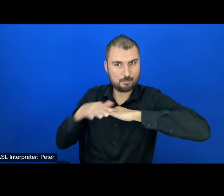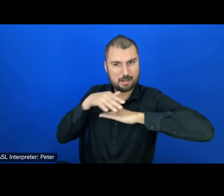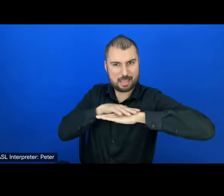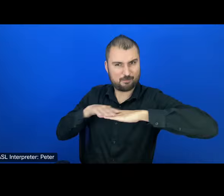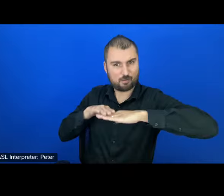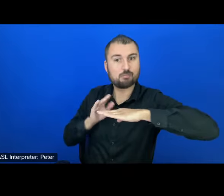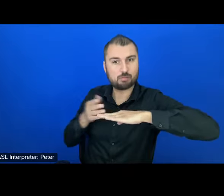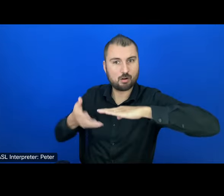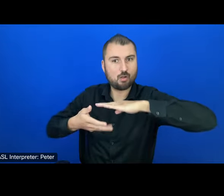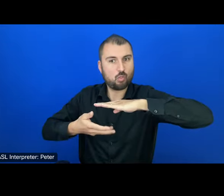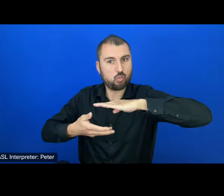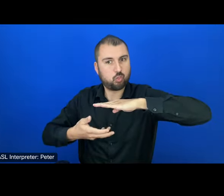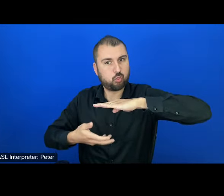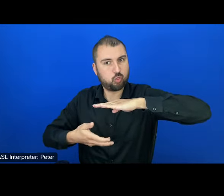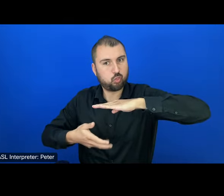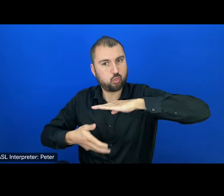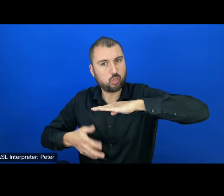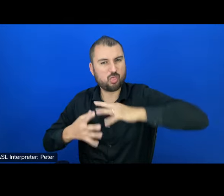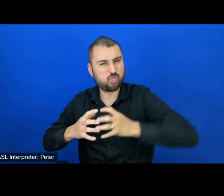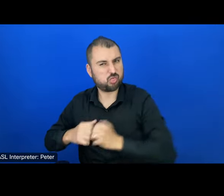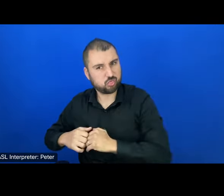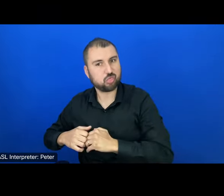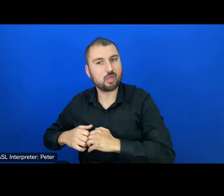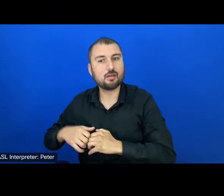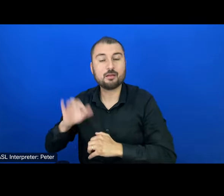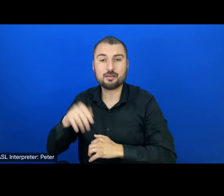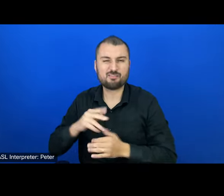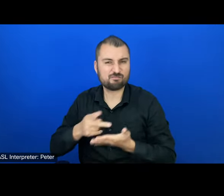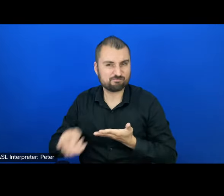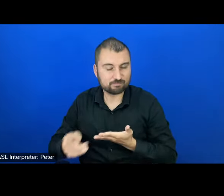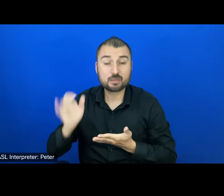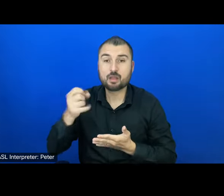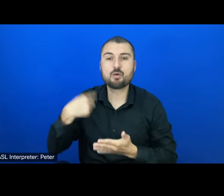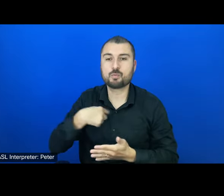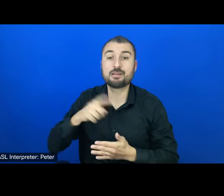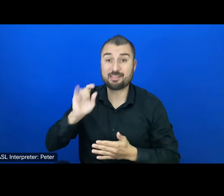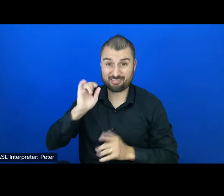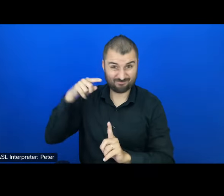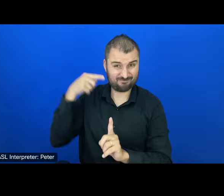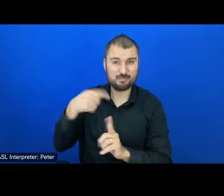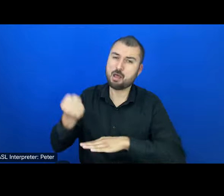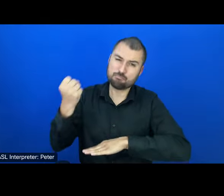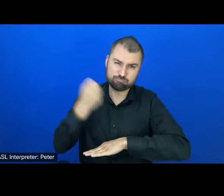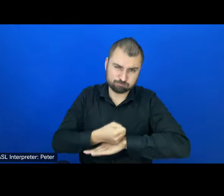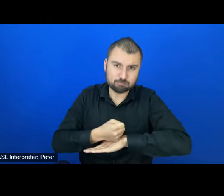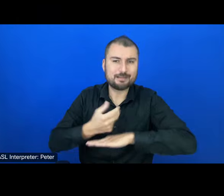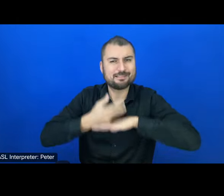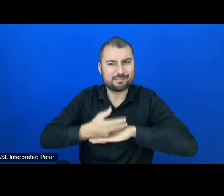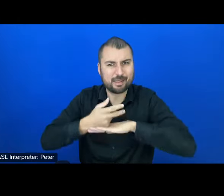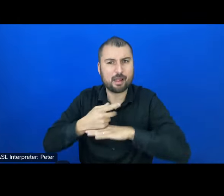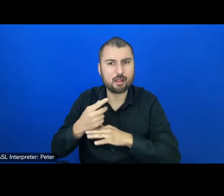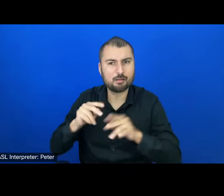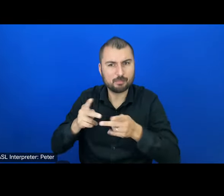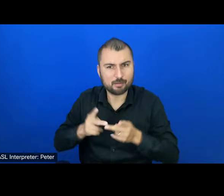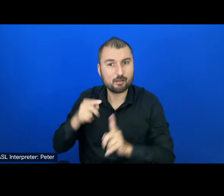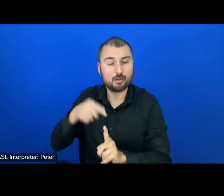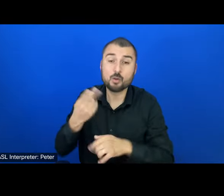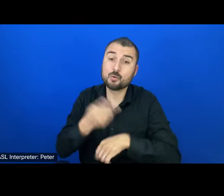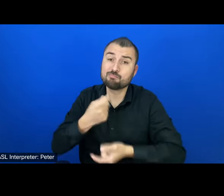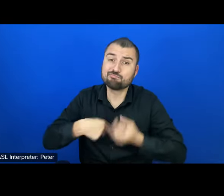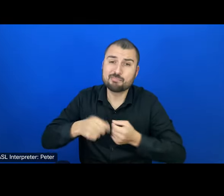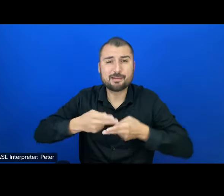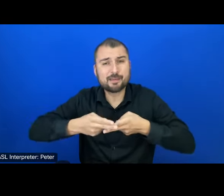platform, was corroded and began to fail. So we had to shut down that scale operation, use a